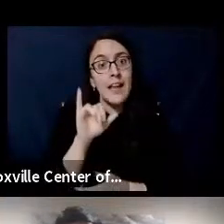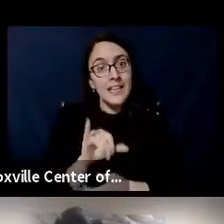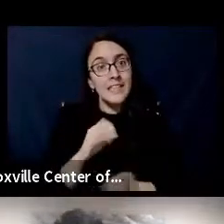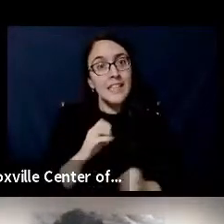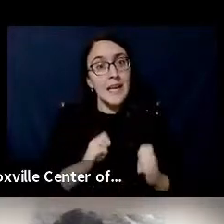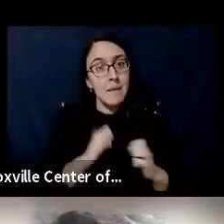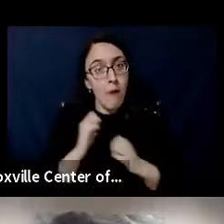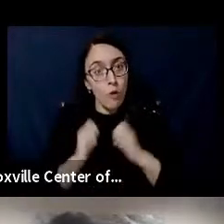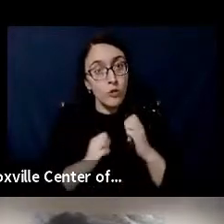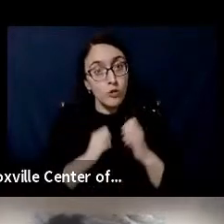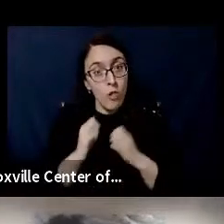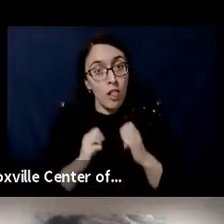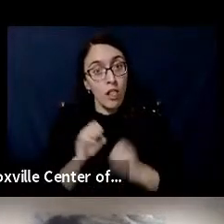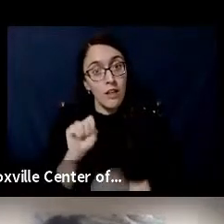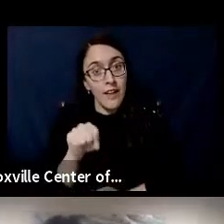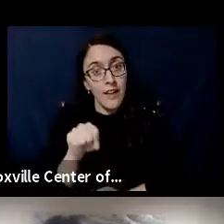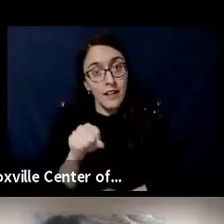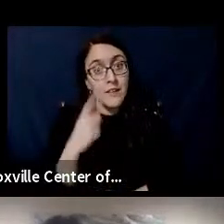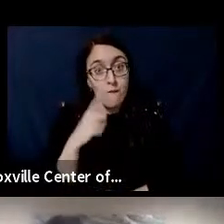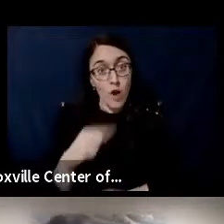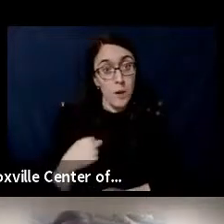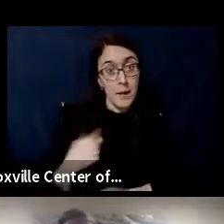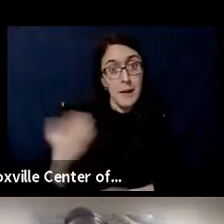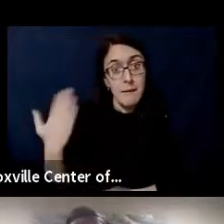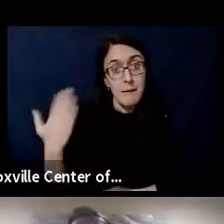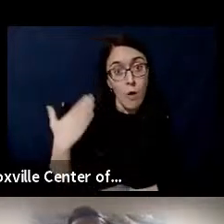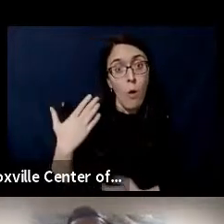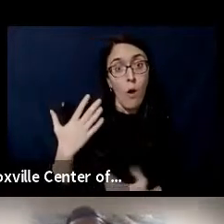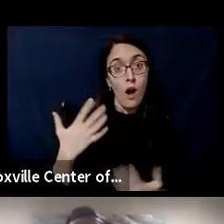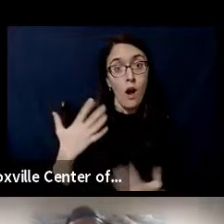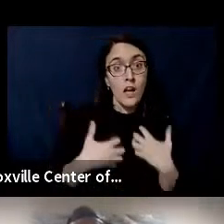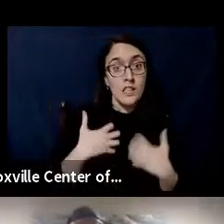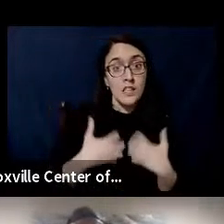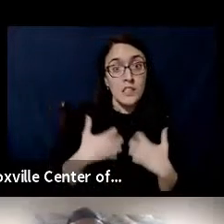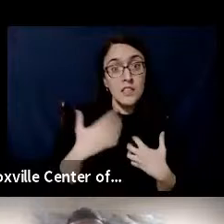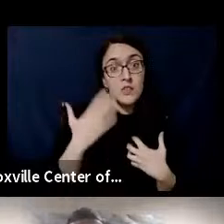emotional thing. It has been for me in the past doing that, knowing that in many